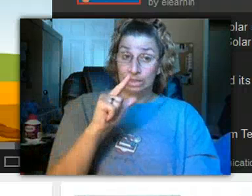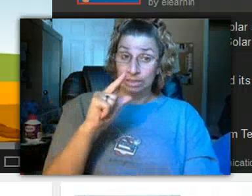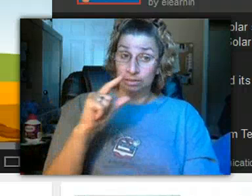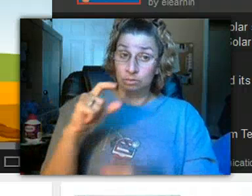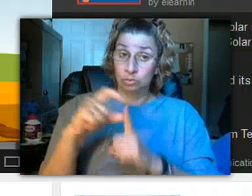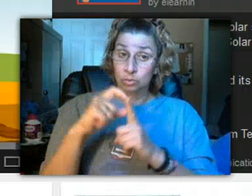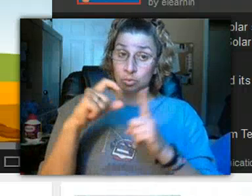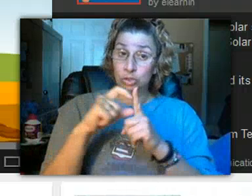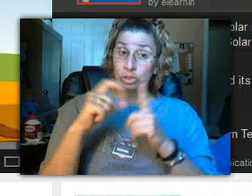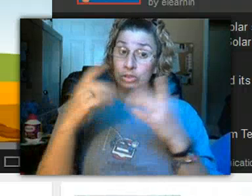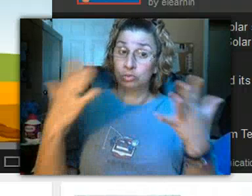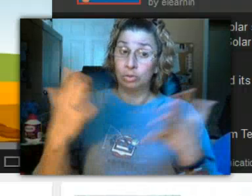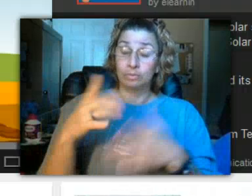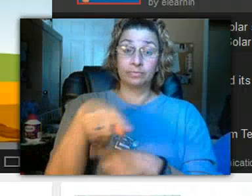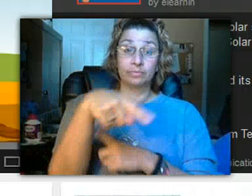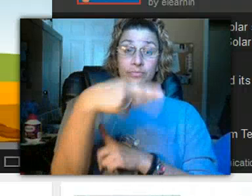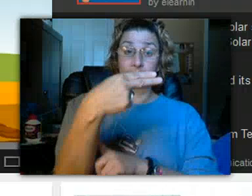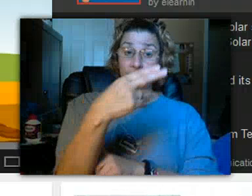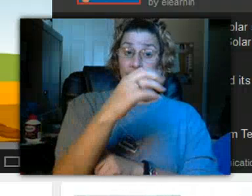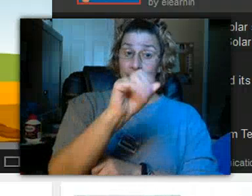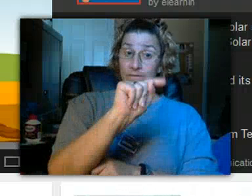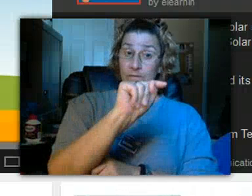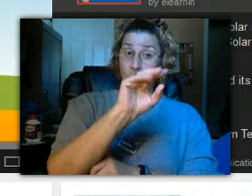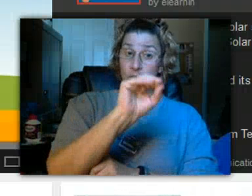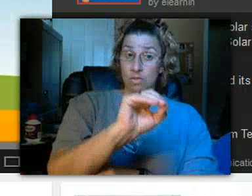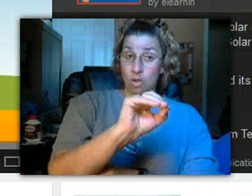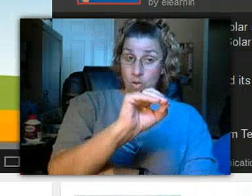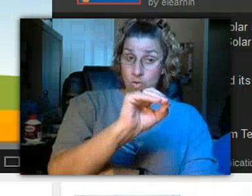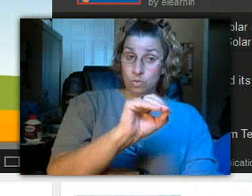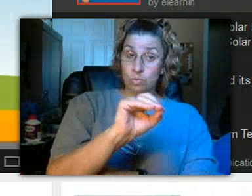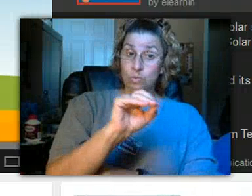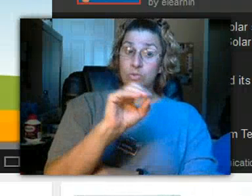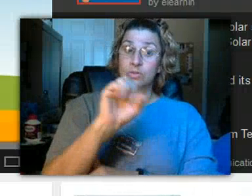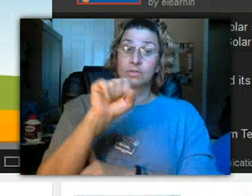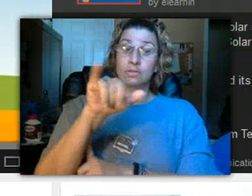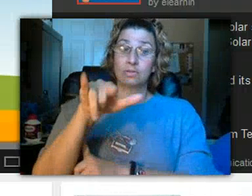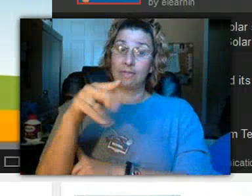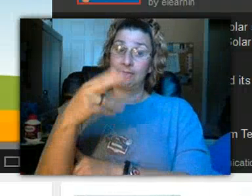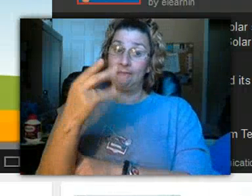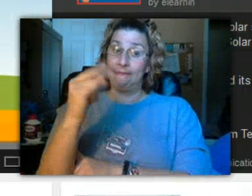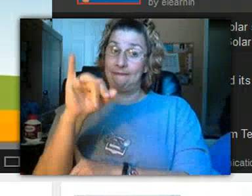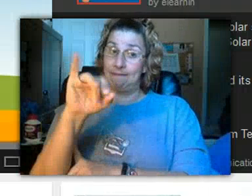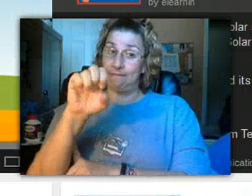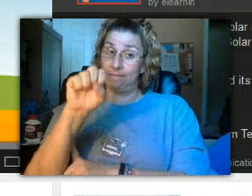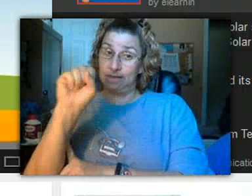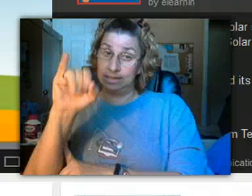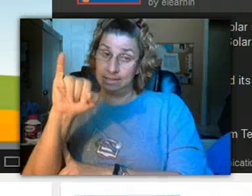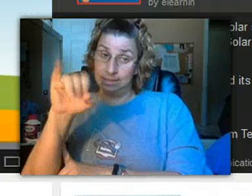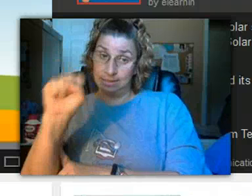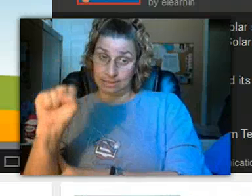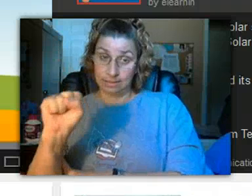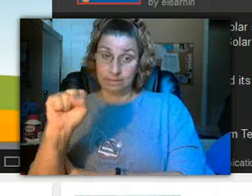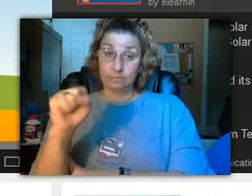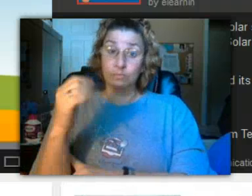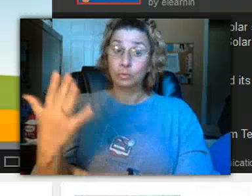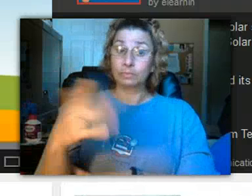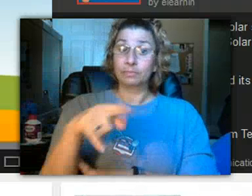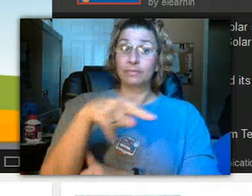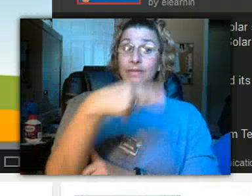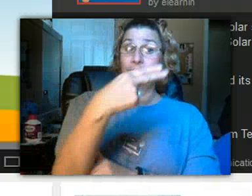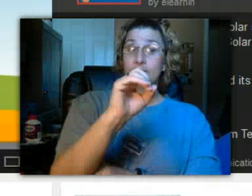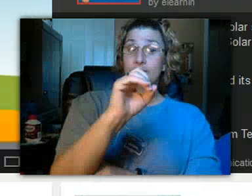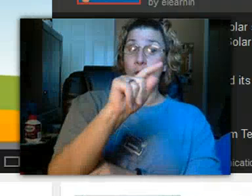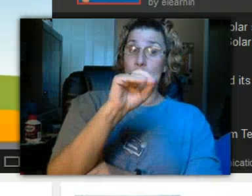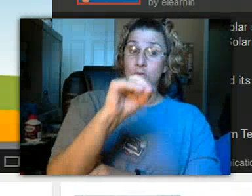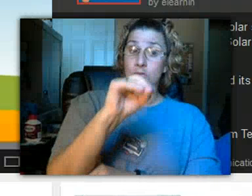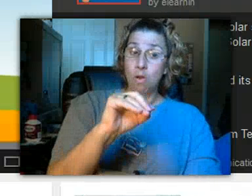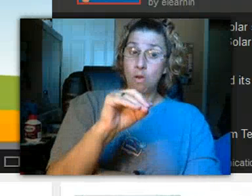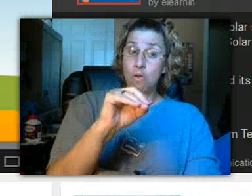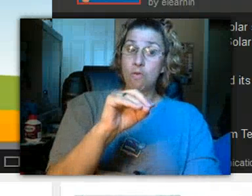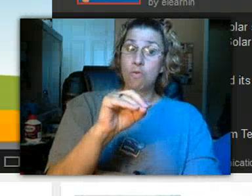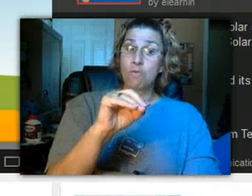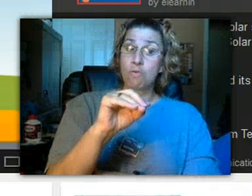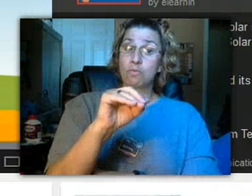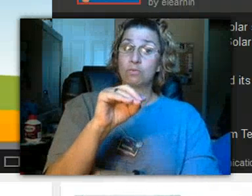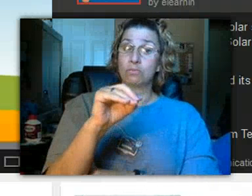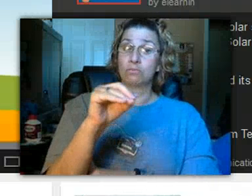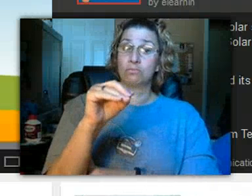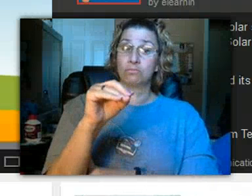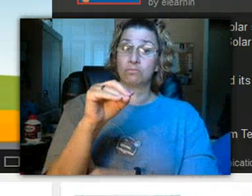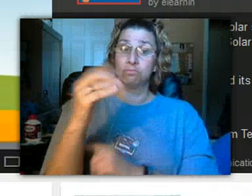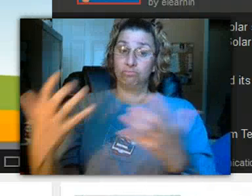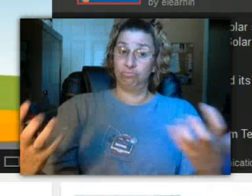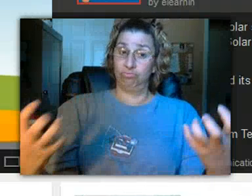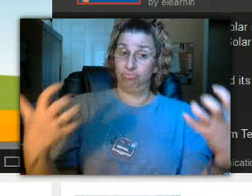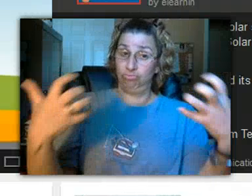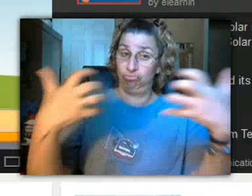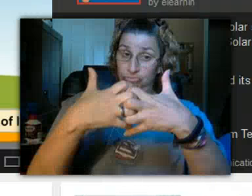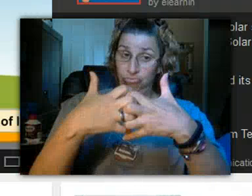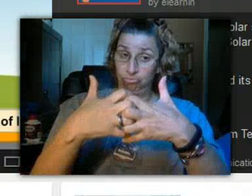words, photo and synthesis. Photo means light in Greek, and synthesis means putting together or